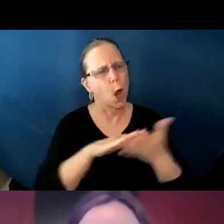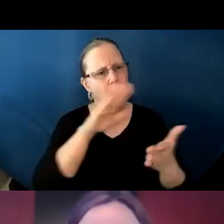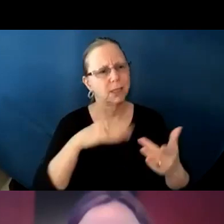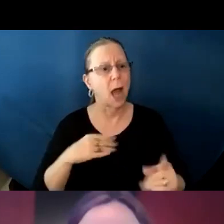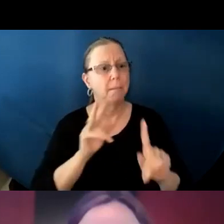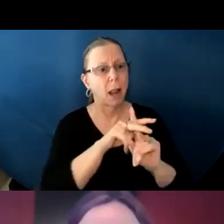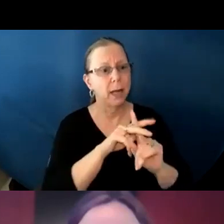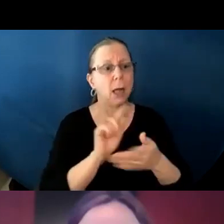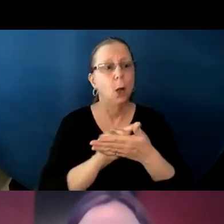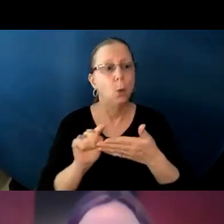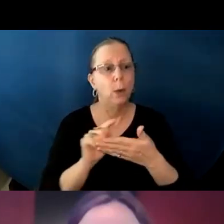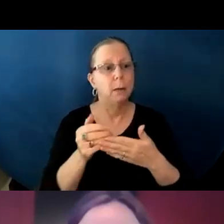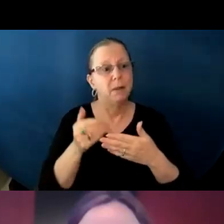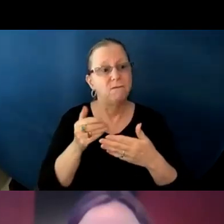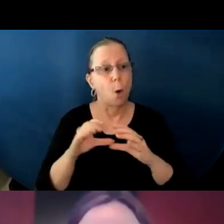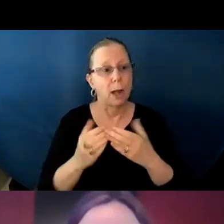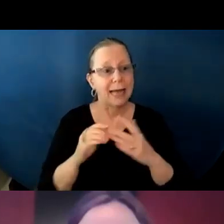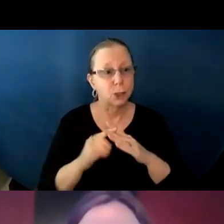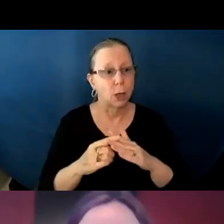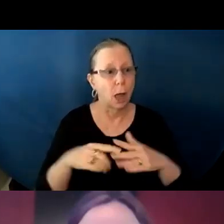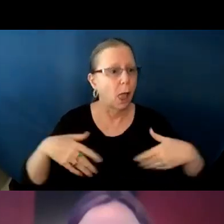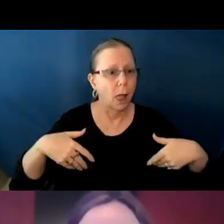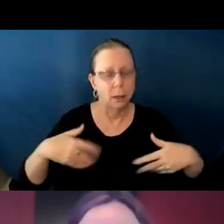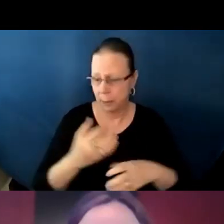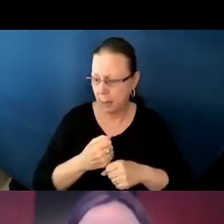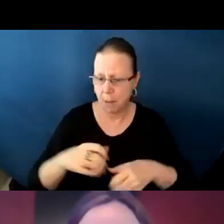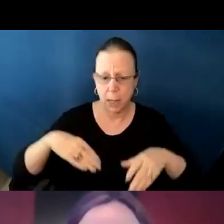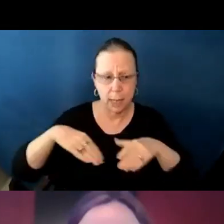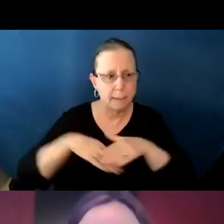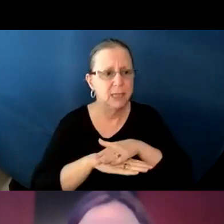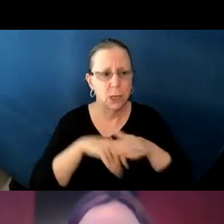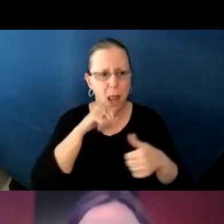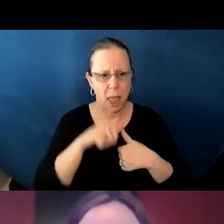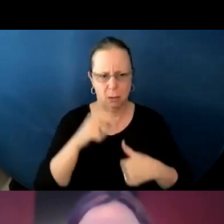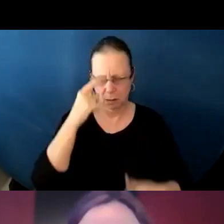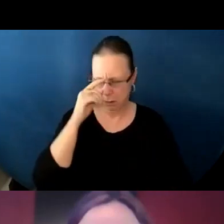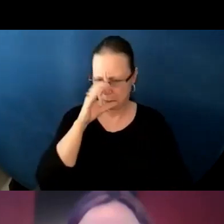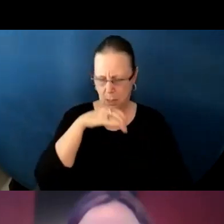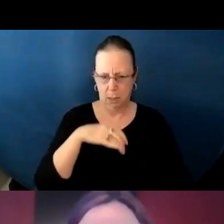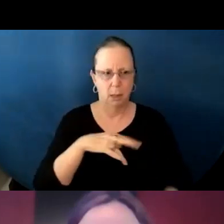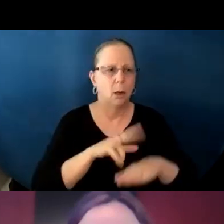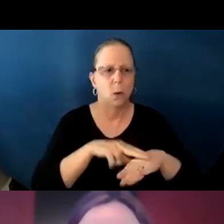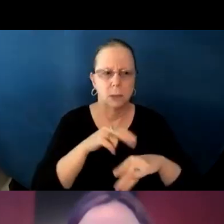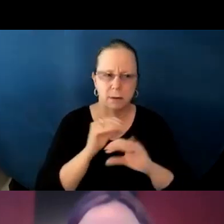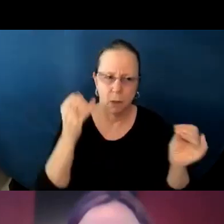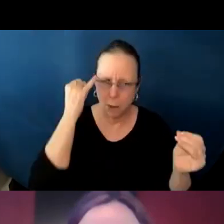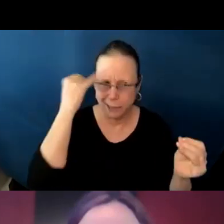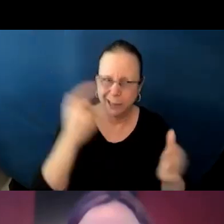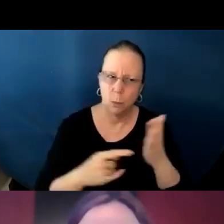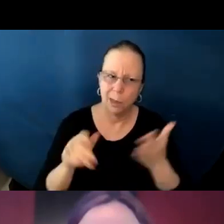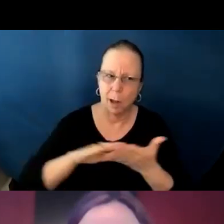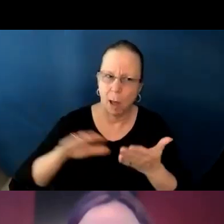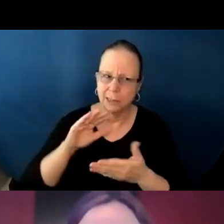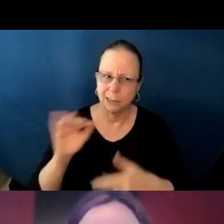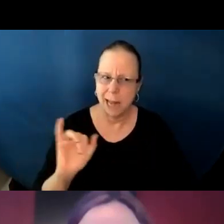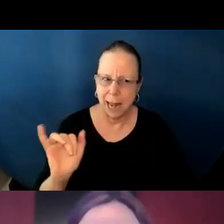week before classes started, I had not received my admission letter, which I thought was odd. Of course, I have no idea what college is like. And so